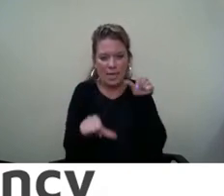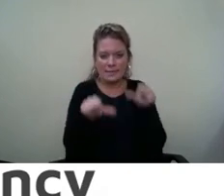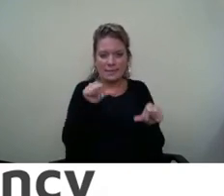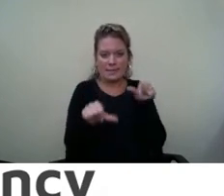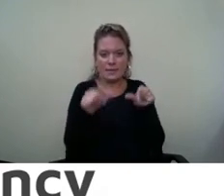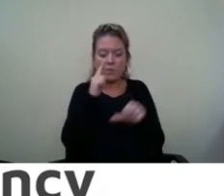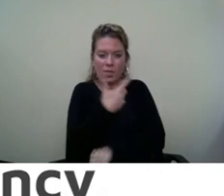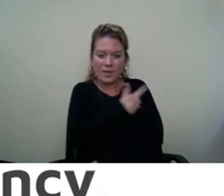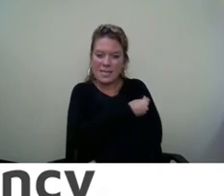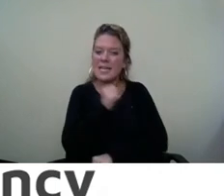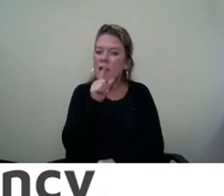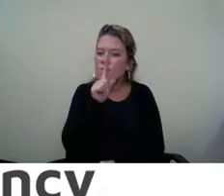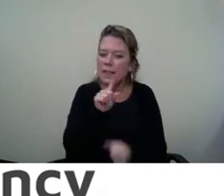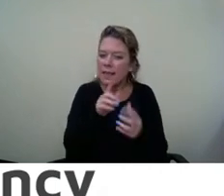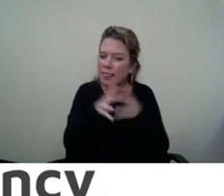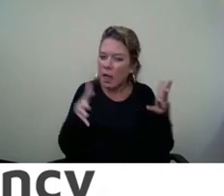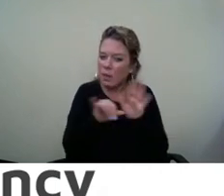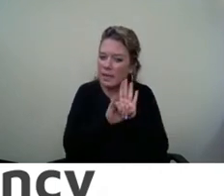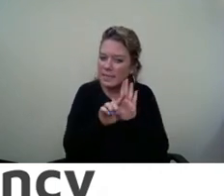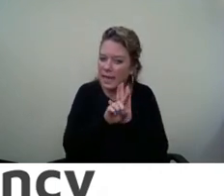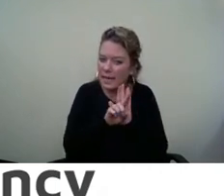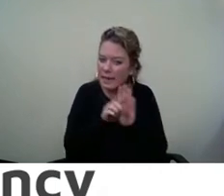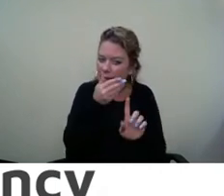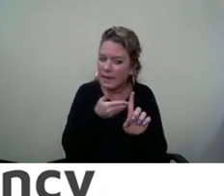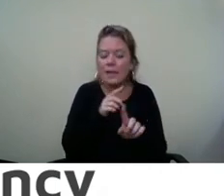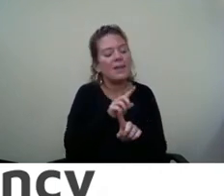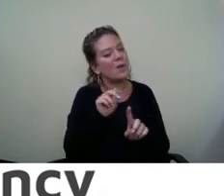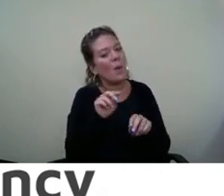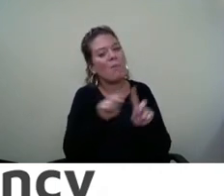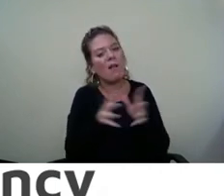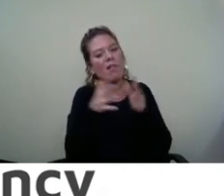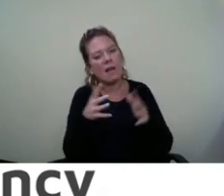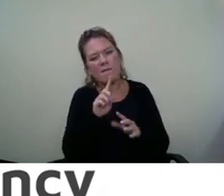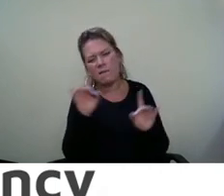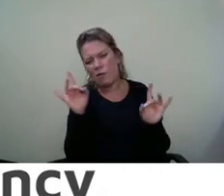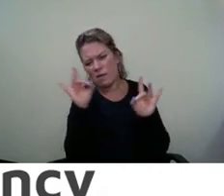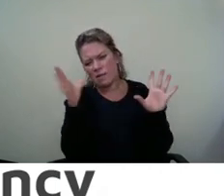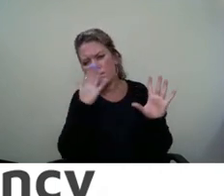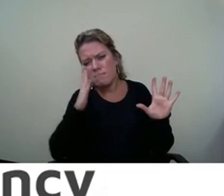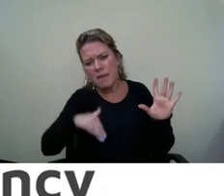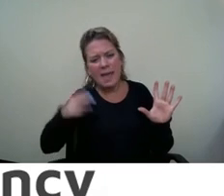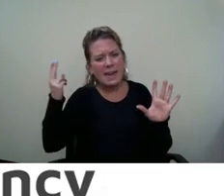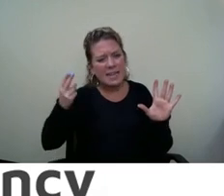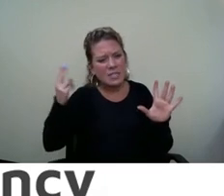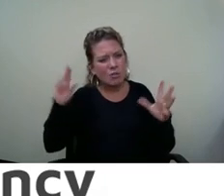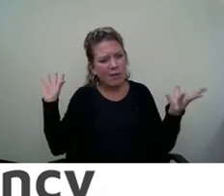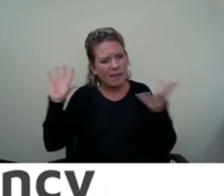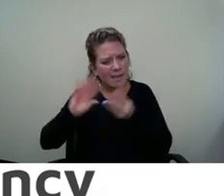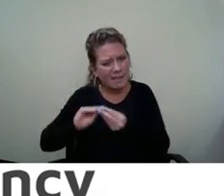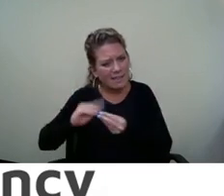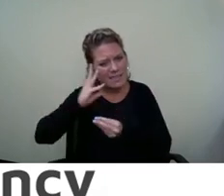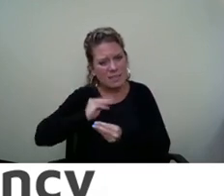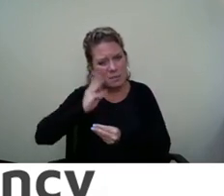do with identity, but unfortunately it has to do with a lot of very bad history that this community has had